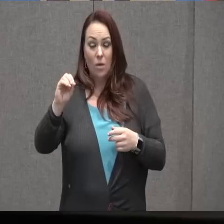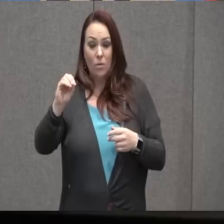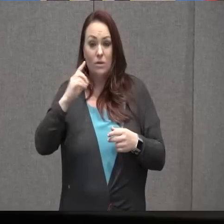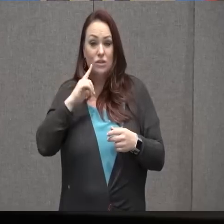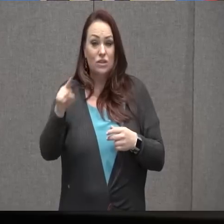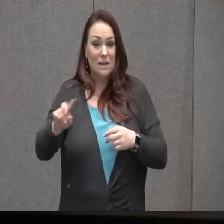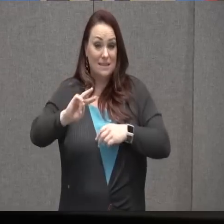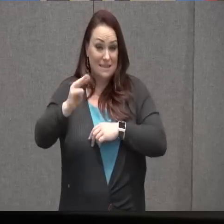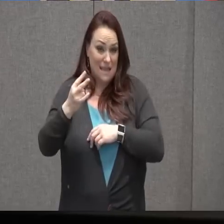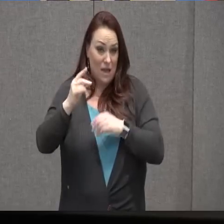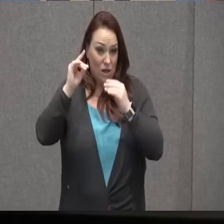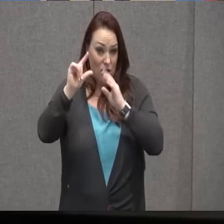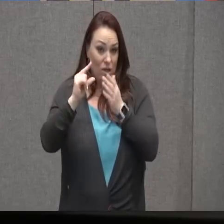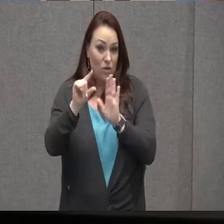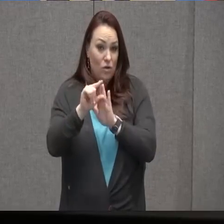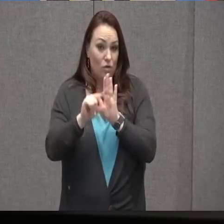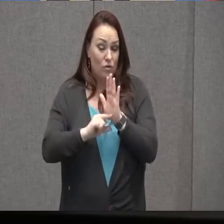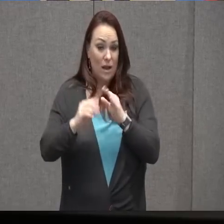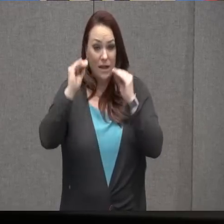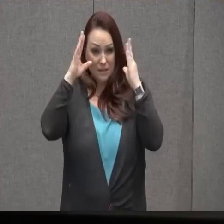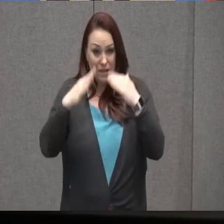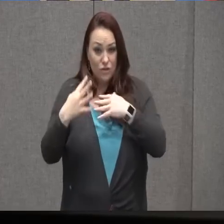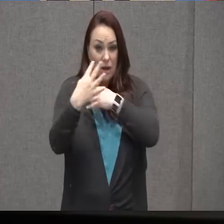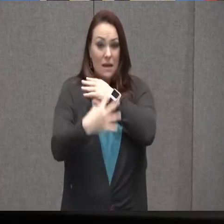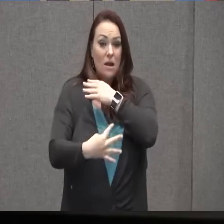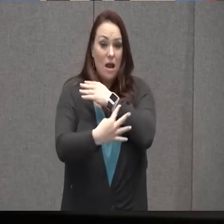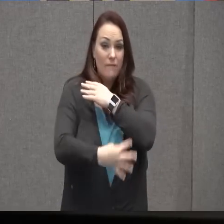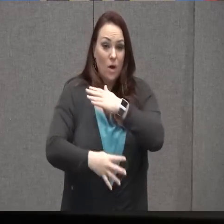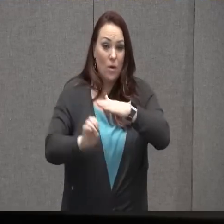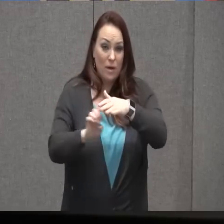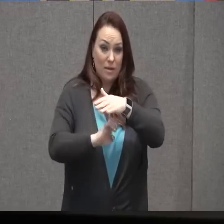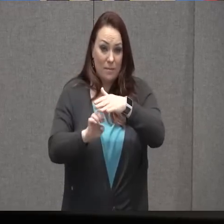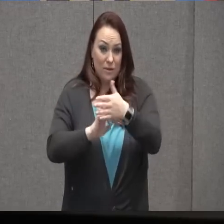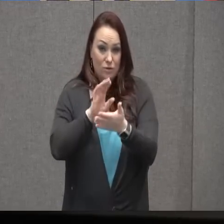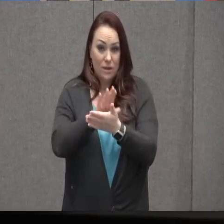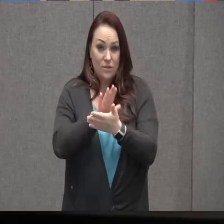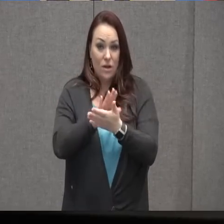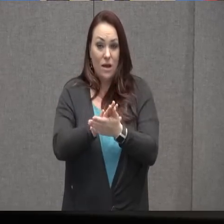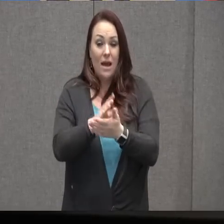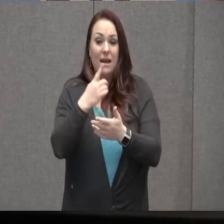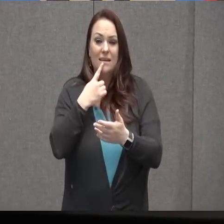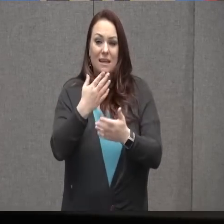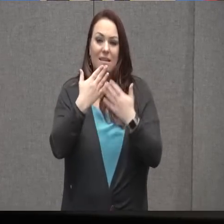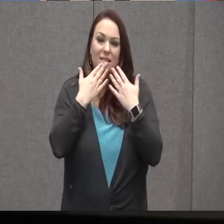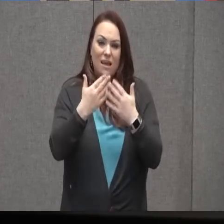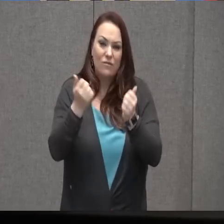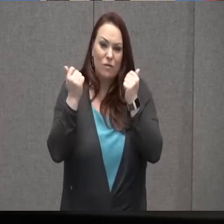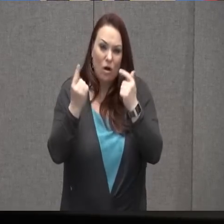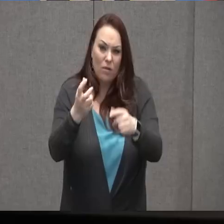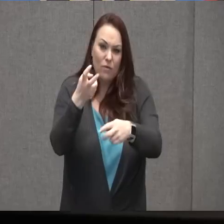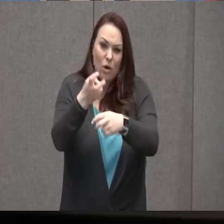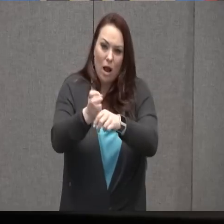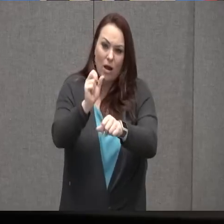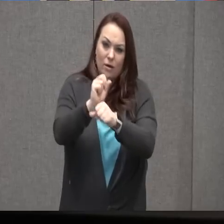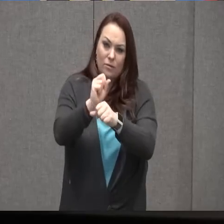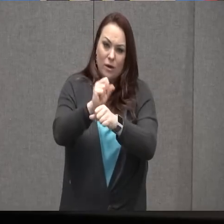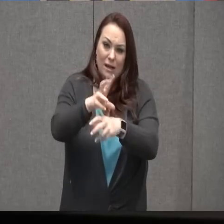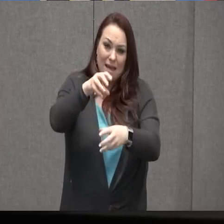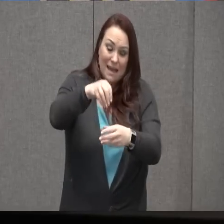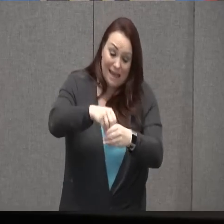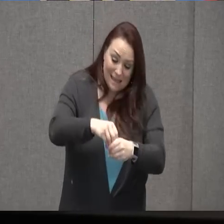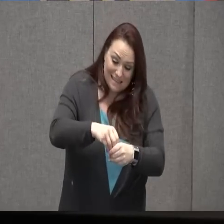Navajo Elementary School. I said, Miss Jaramillo, thank you for all your hard work in and out of the